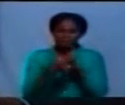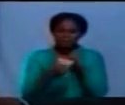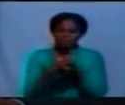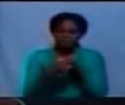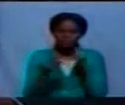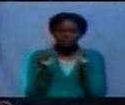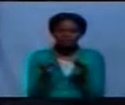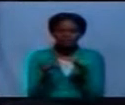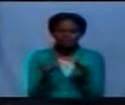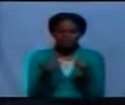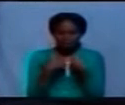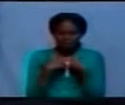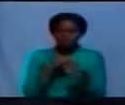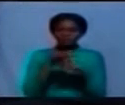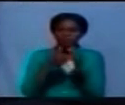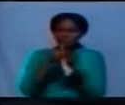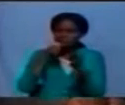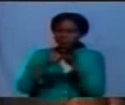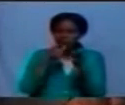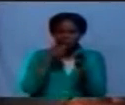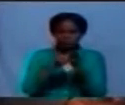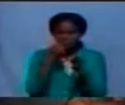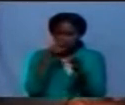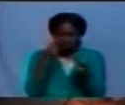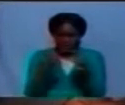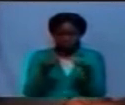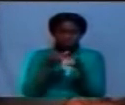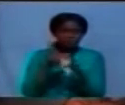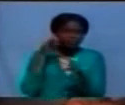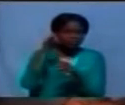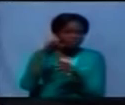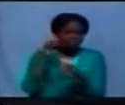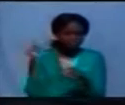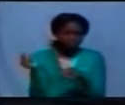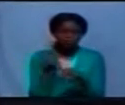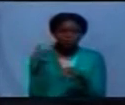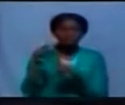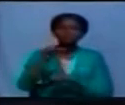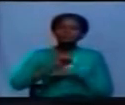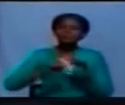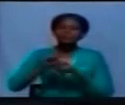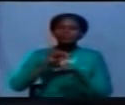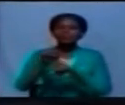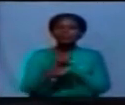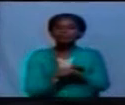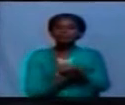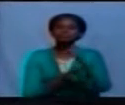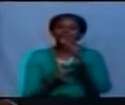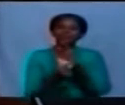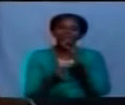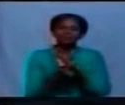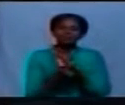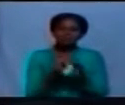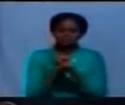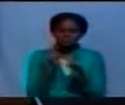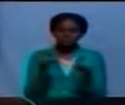react to those positive outcomes. Do you see that happening in the near future? It's always a cycle. The long-term effect is that this is